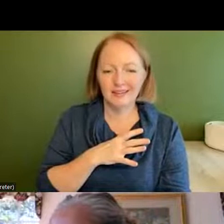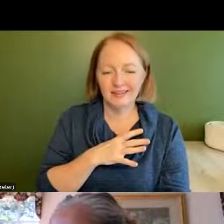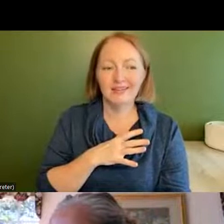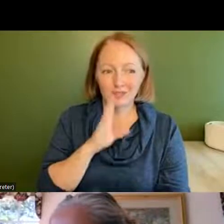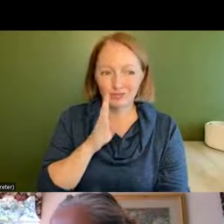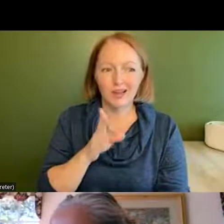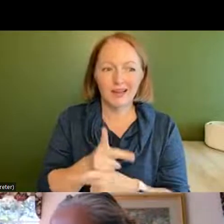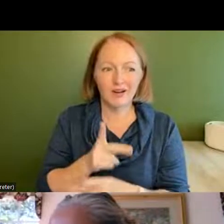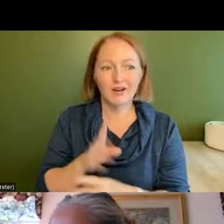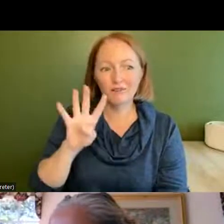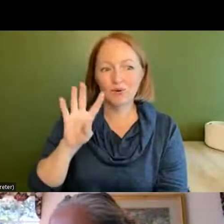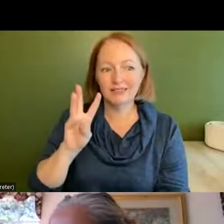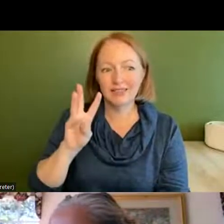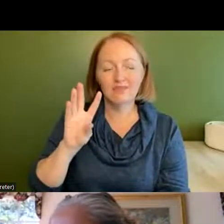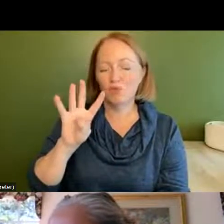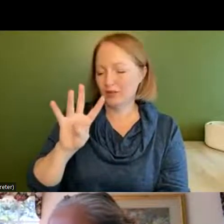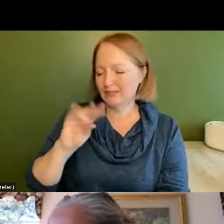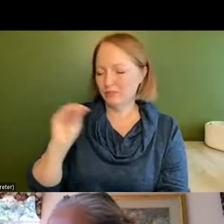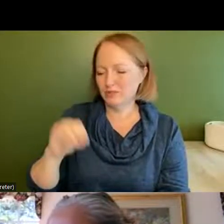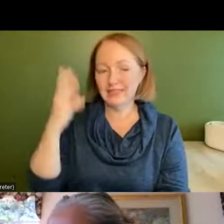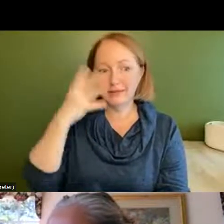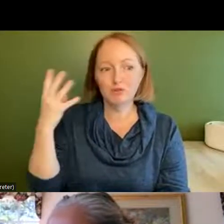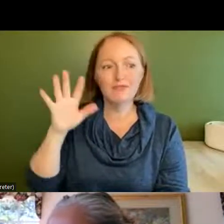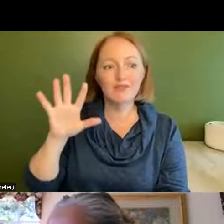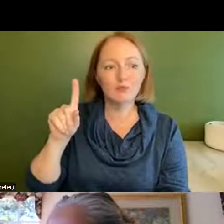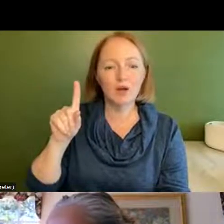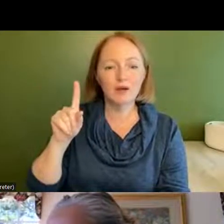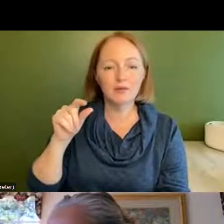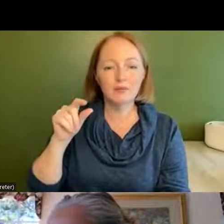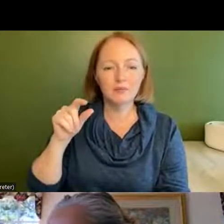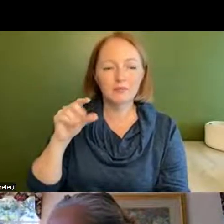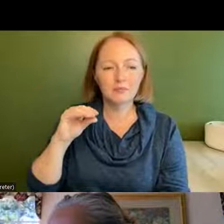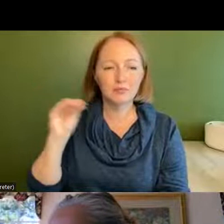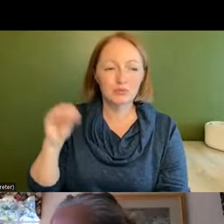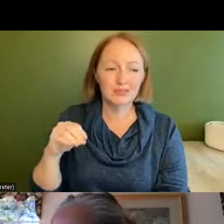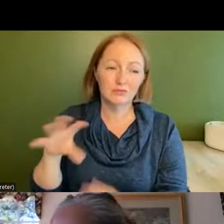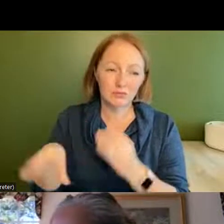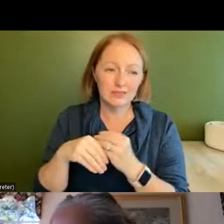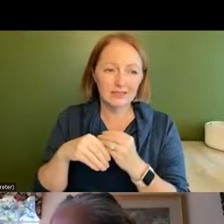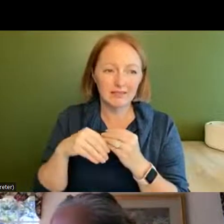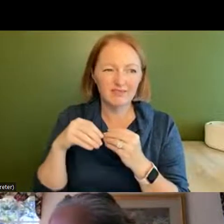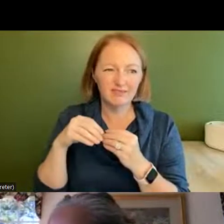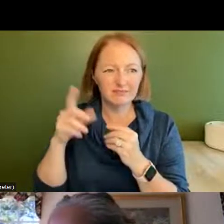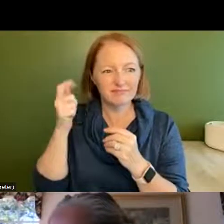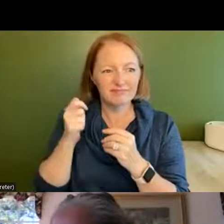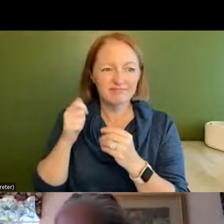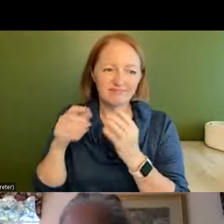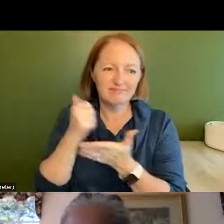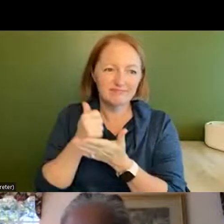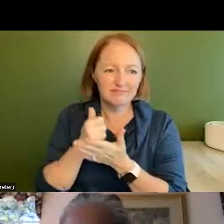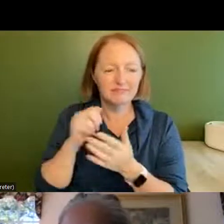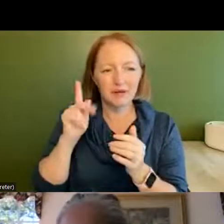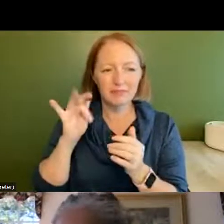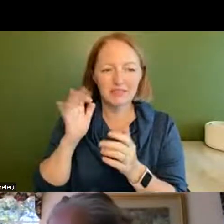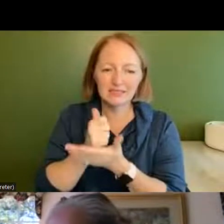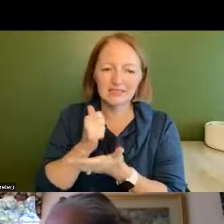workers, 47% immigrant, and 51% receive public assistance. So undervalued,